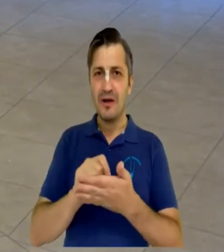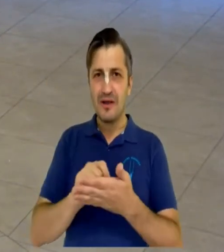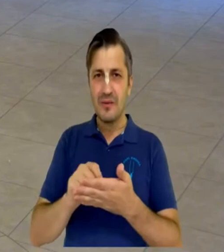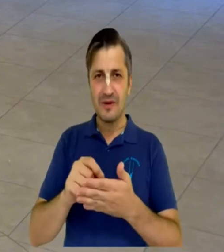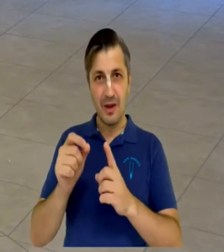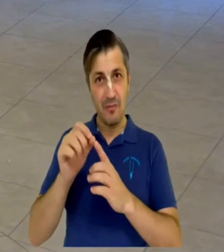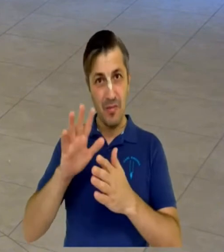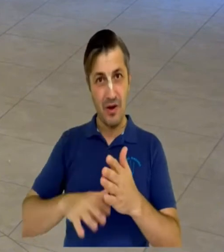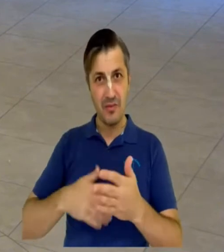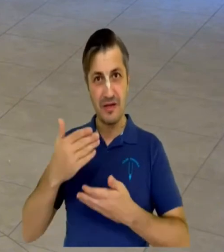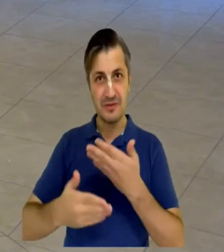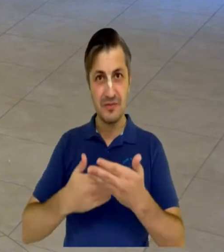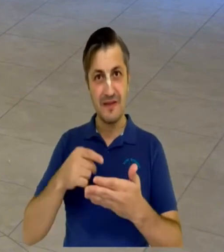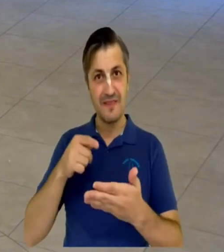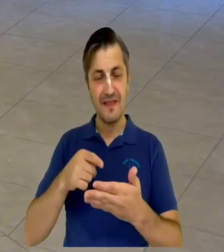describing this verse.